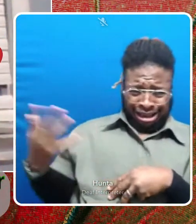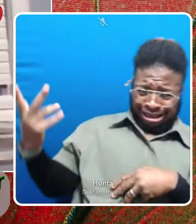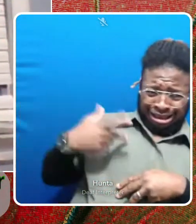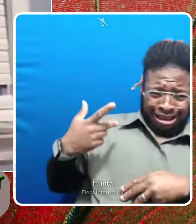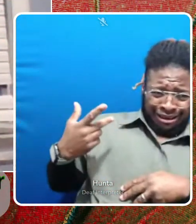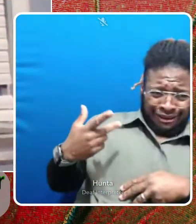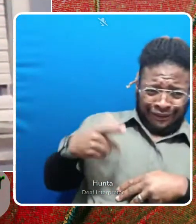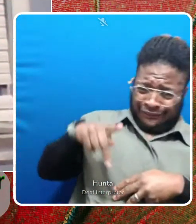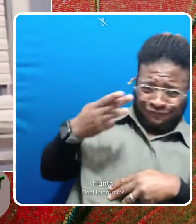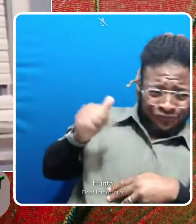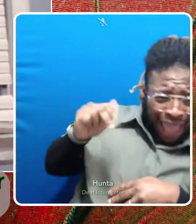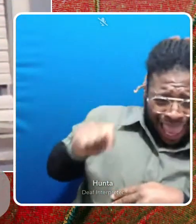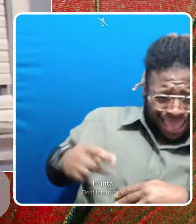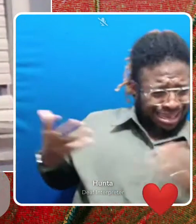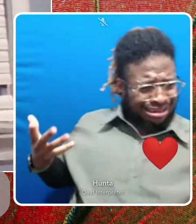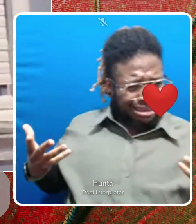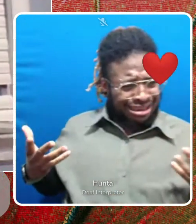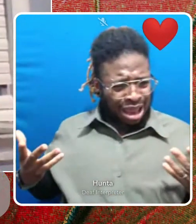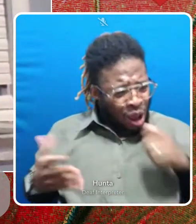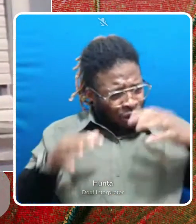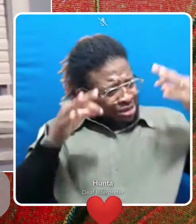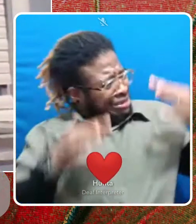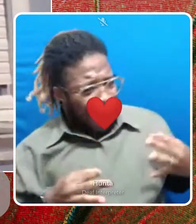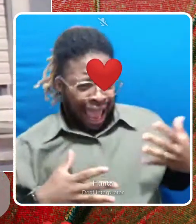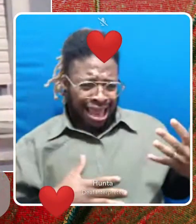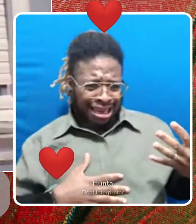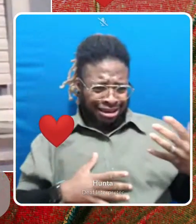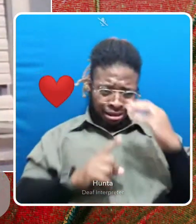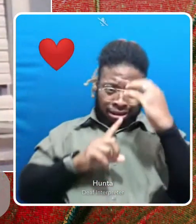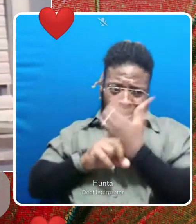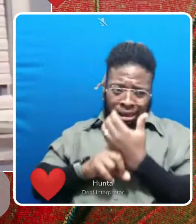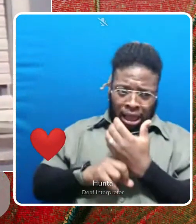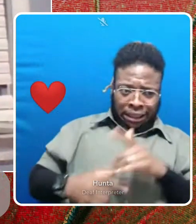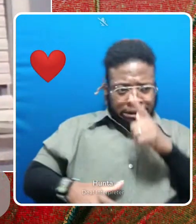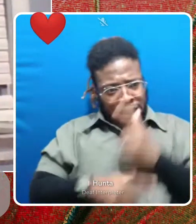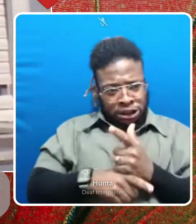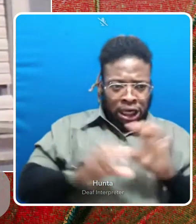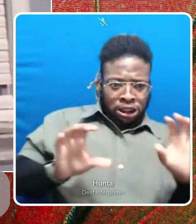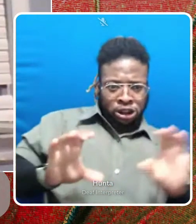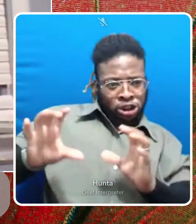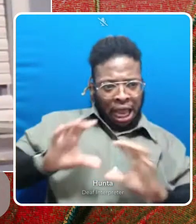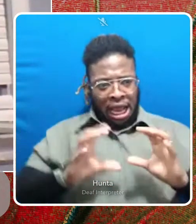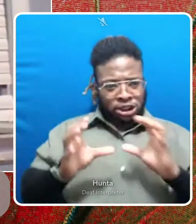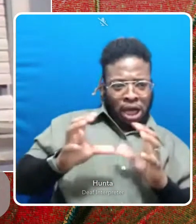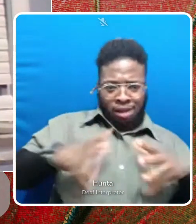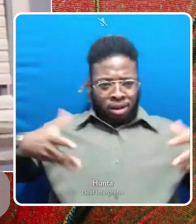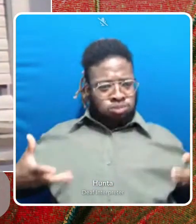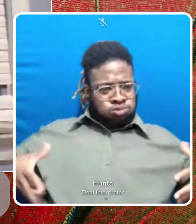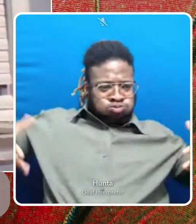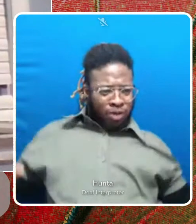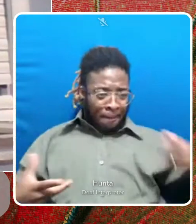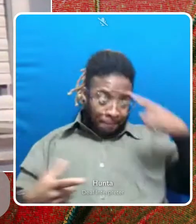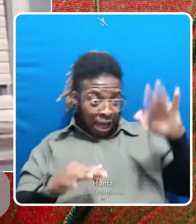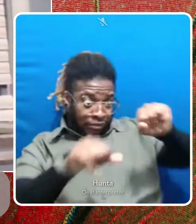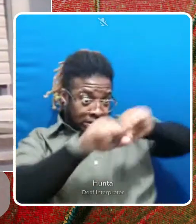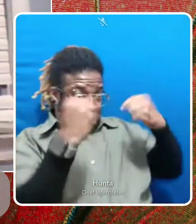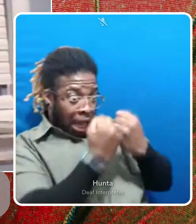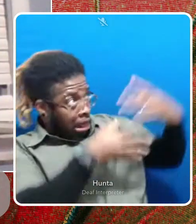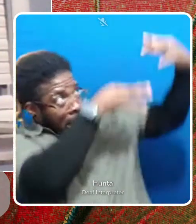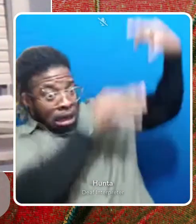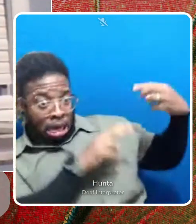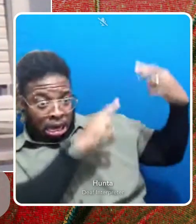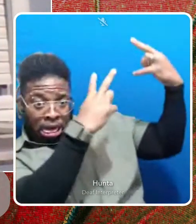black. Who decided the sister's shape was too fat? She must conceal her make because society's taste calls for the bland flakes and celery pack.